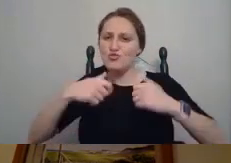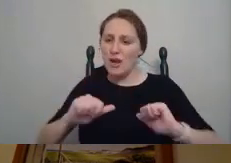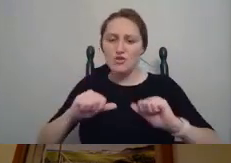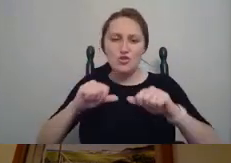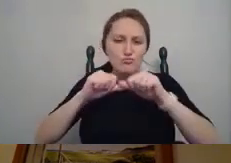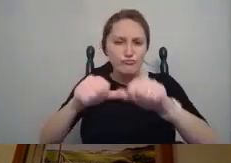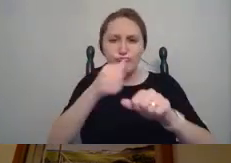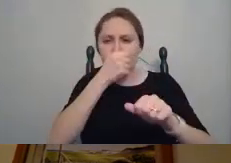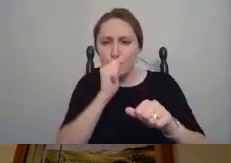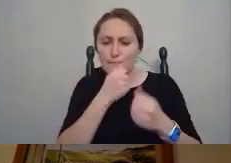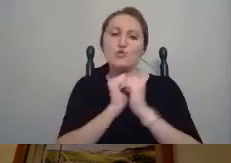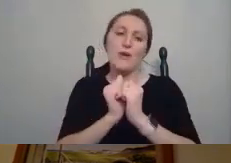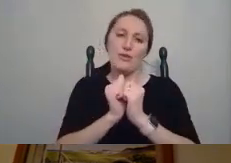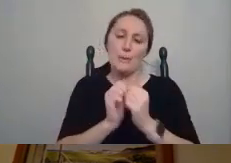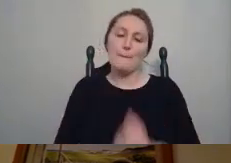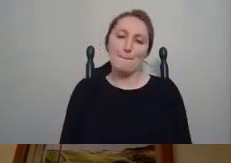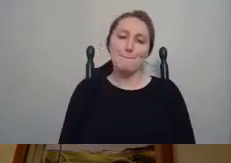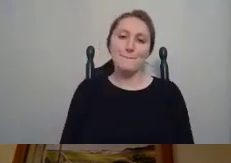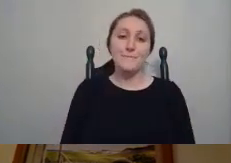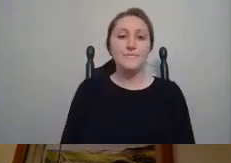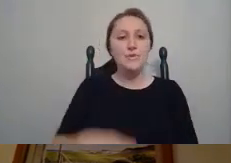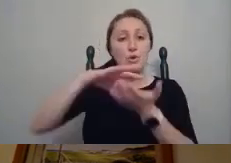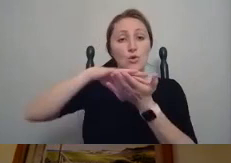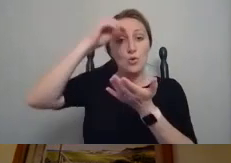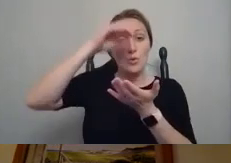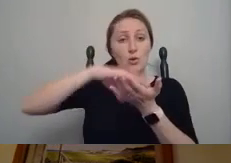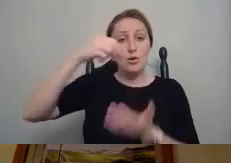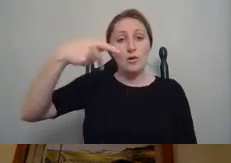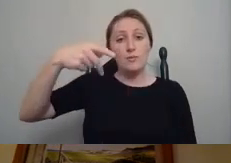When it comes to the learning pods,